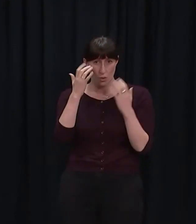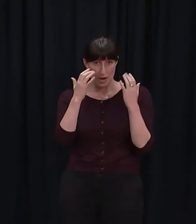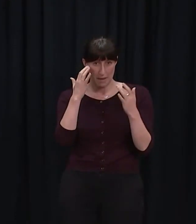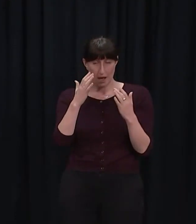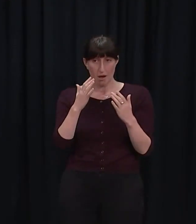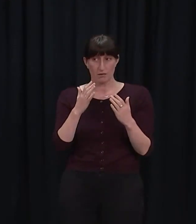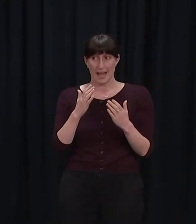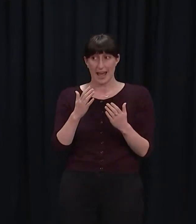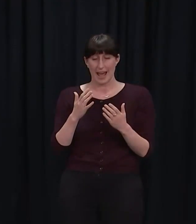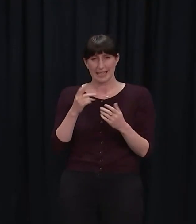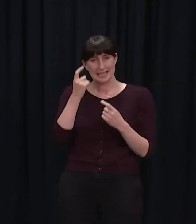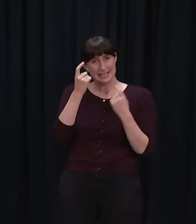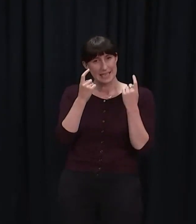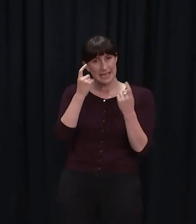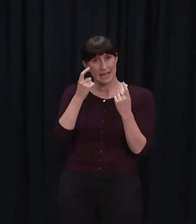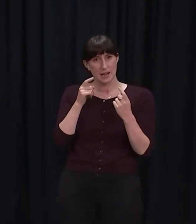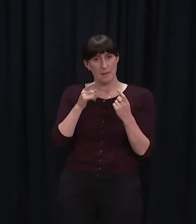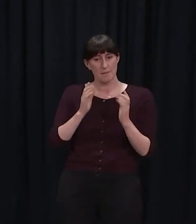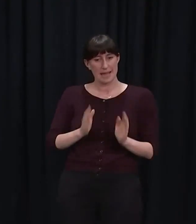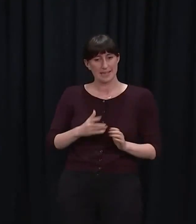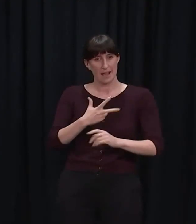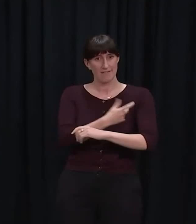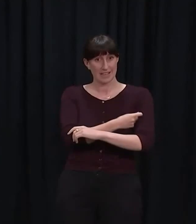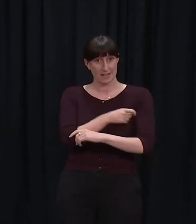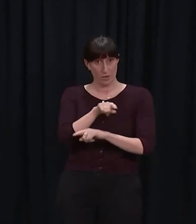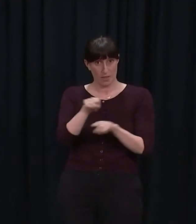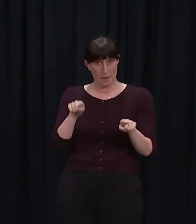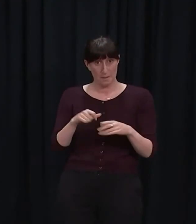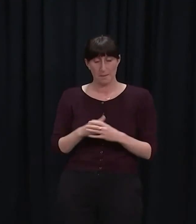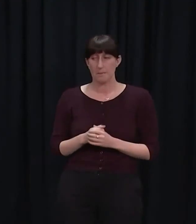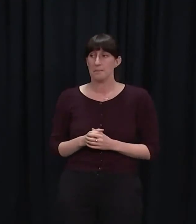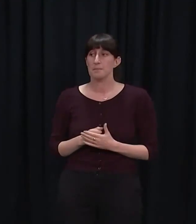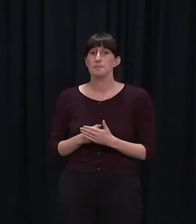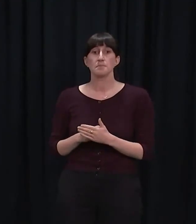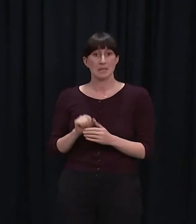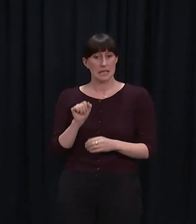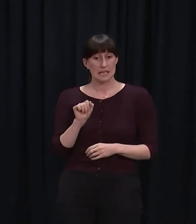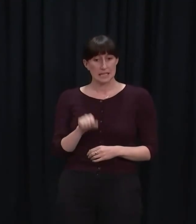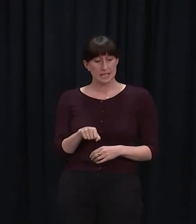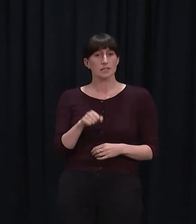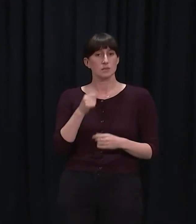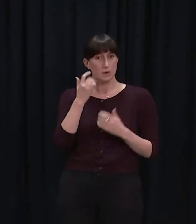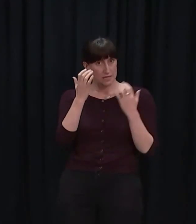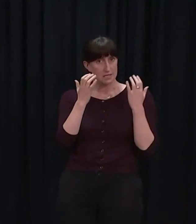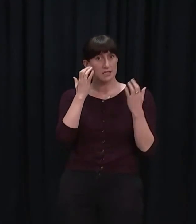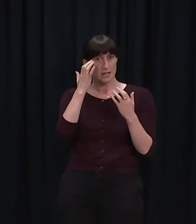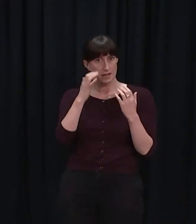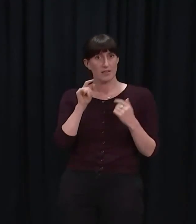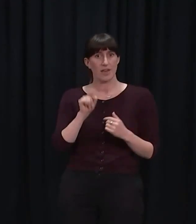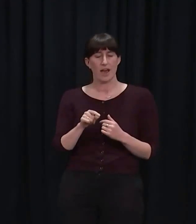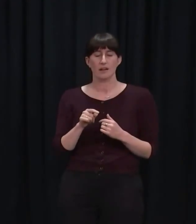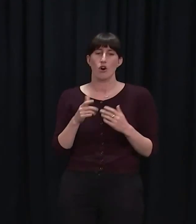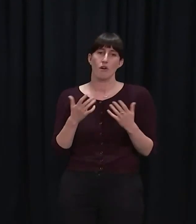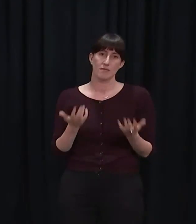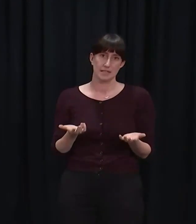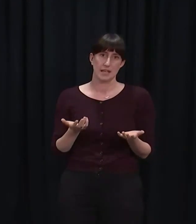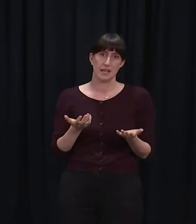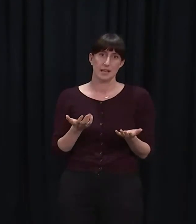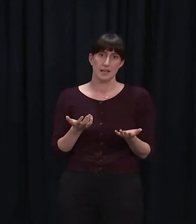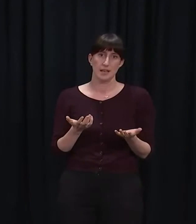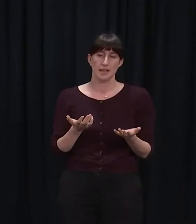you really actually considered it at any point? Yeah, we've given it consideration. Ultimately, it comes there are a whole lot of practical